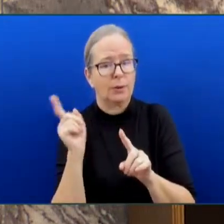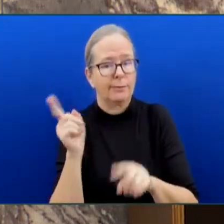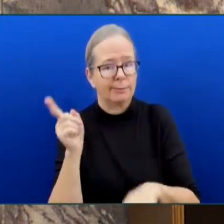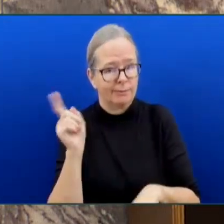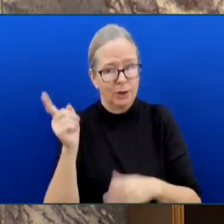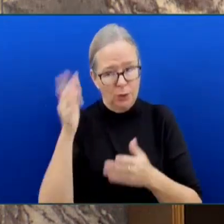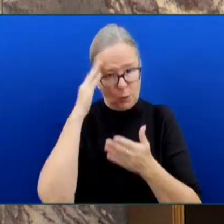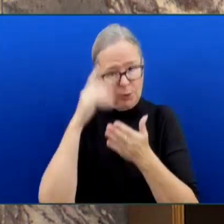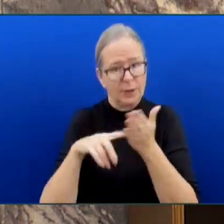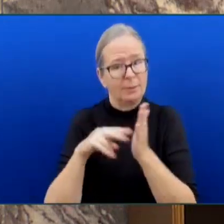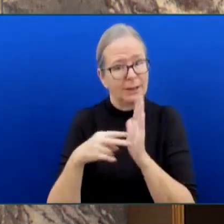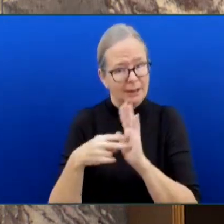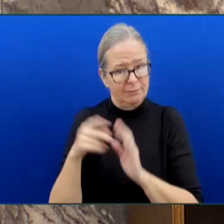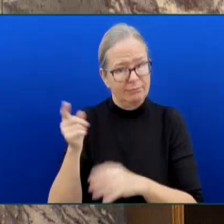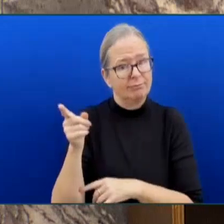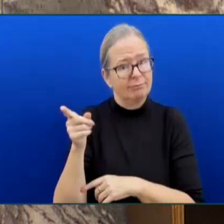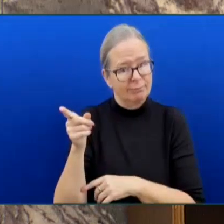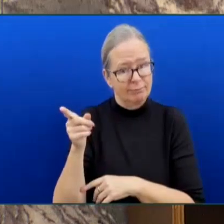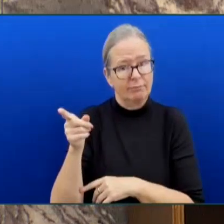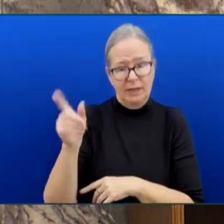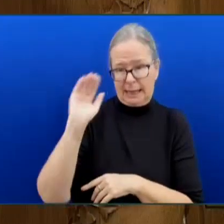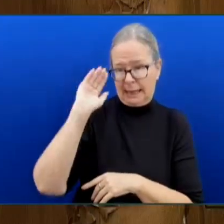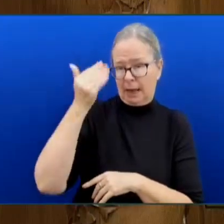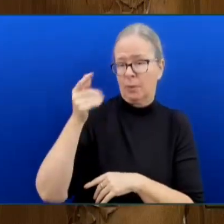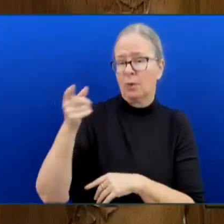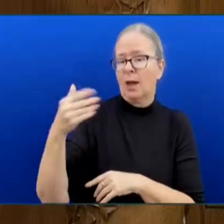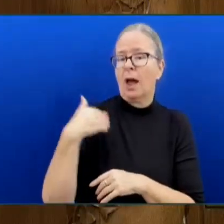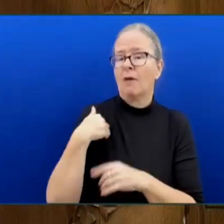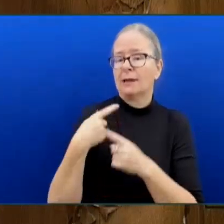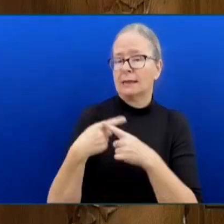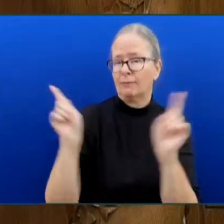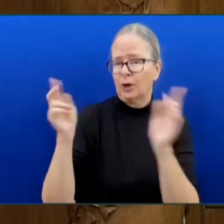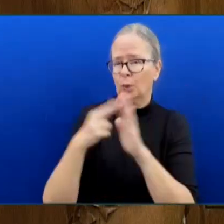him and another for everyone else. Yeah.